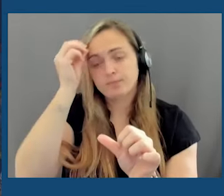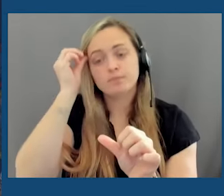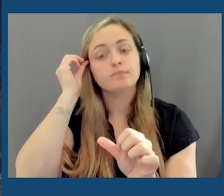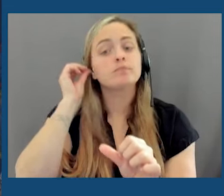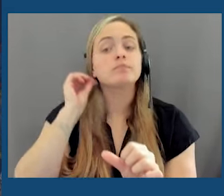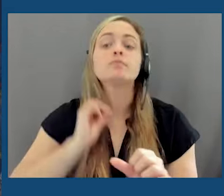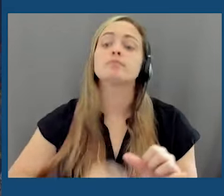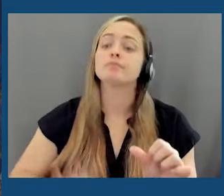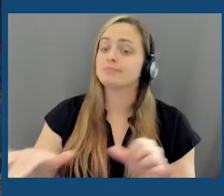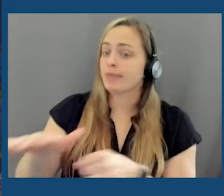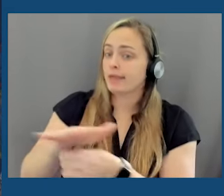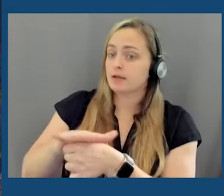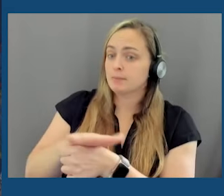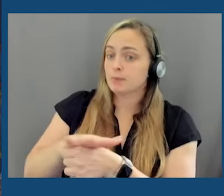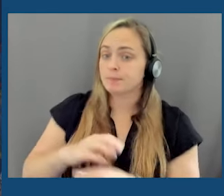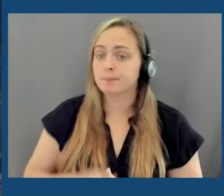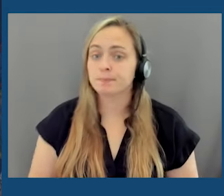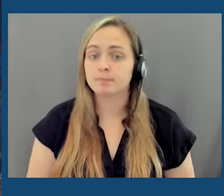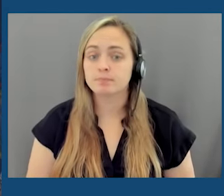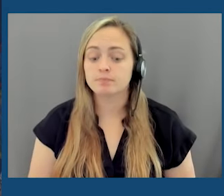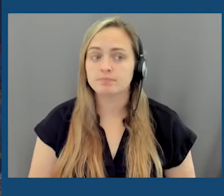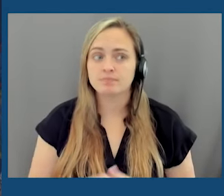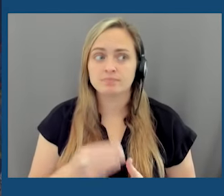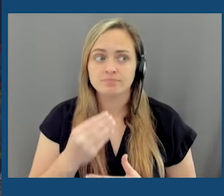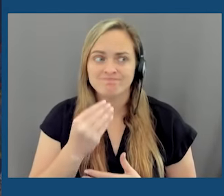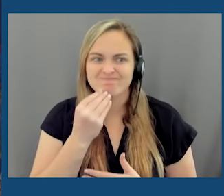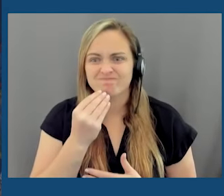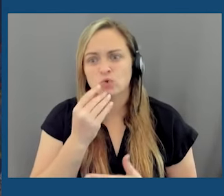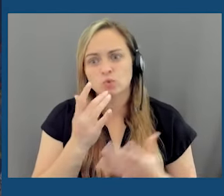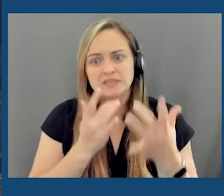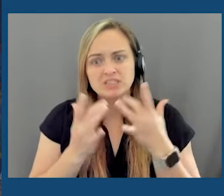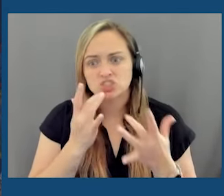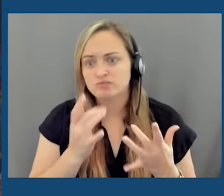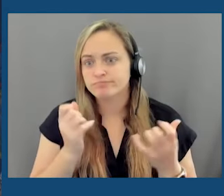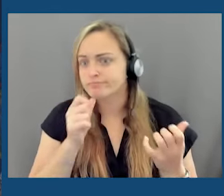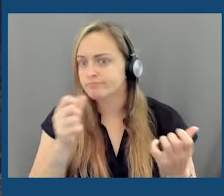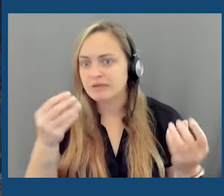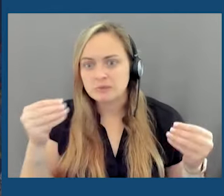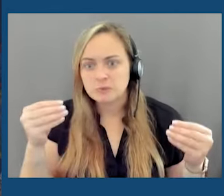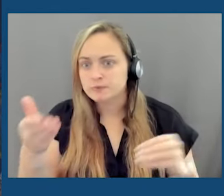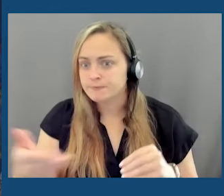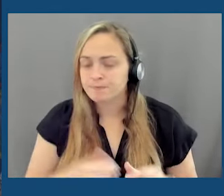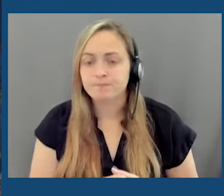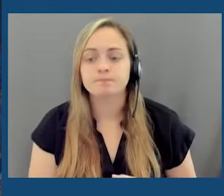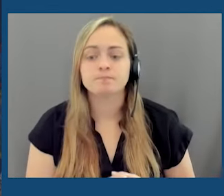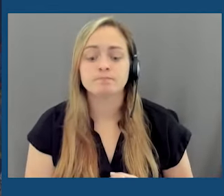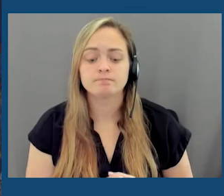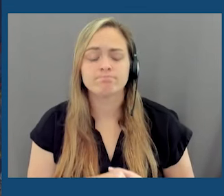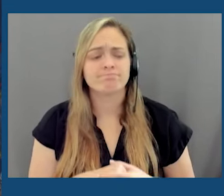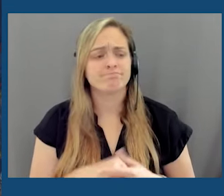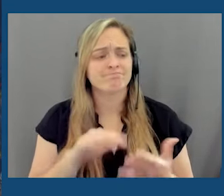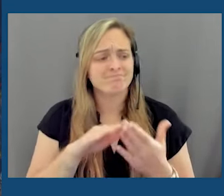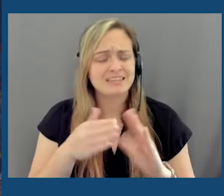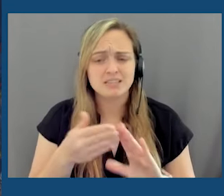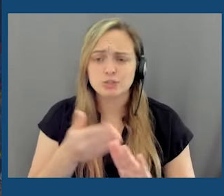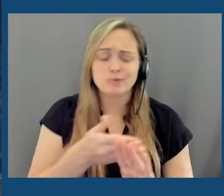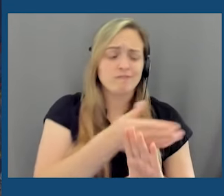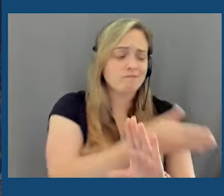Springs neighborhood, a food desert. We were embraced by cities that had come before